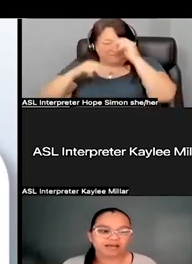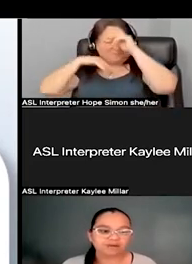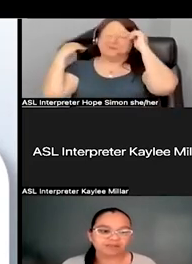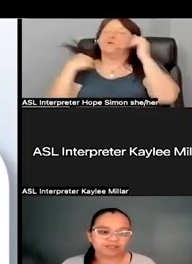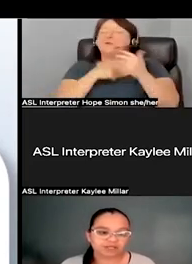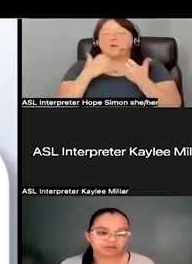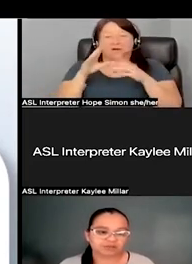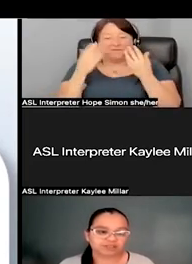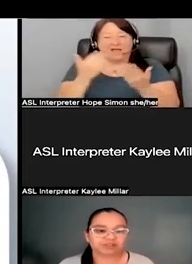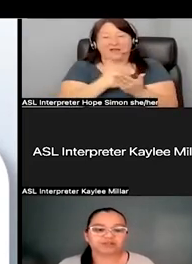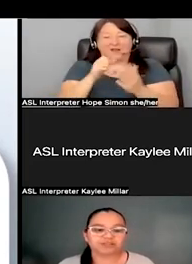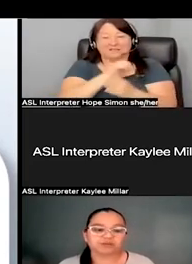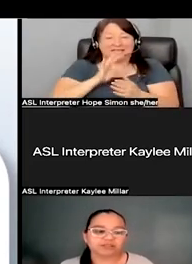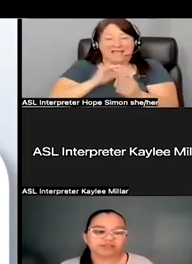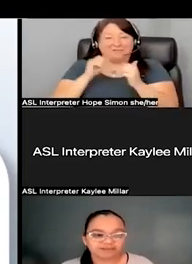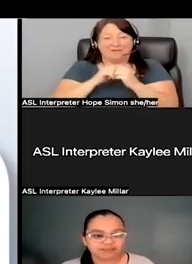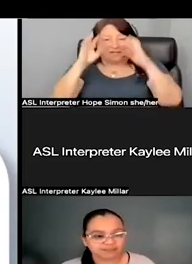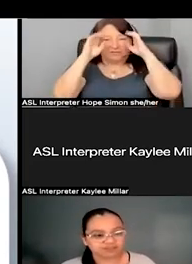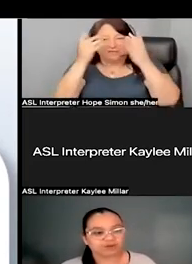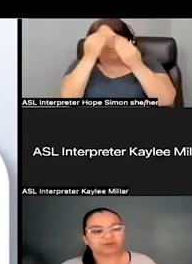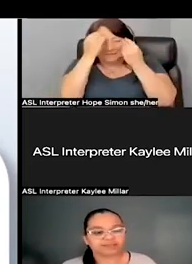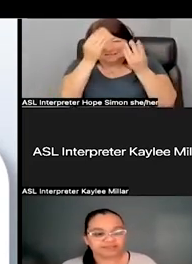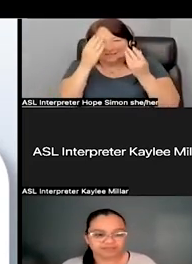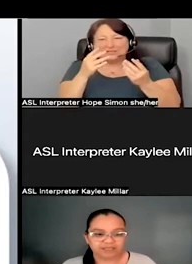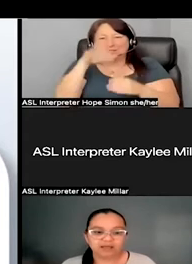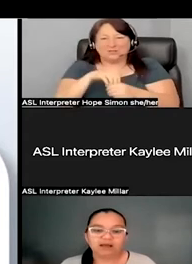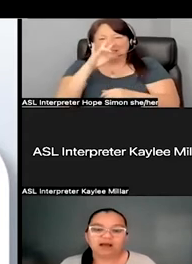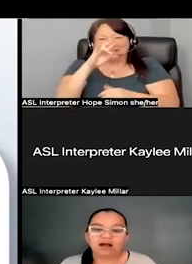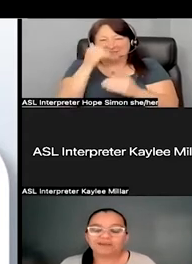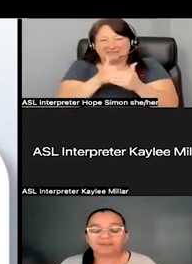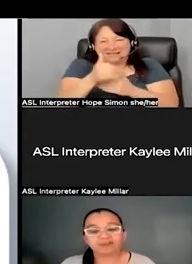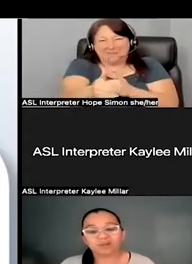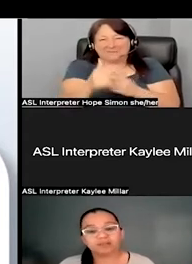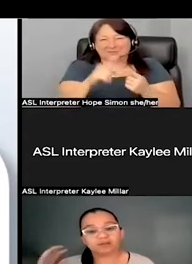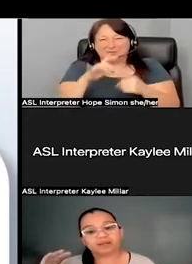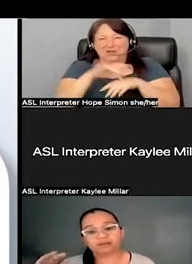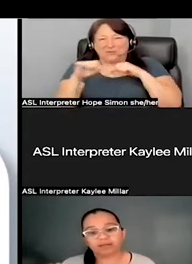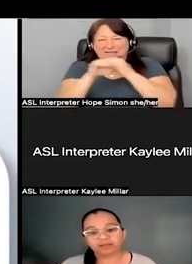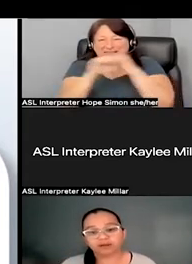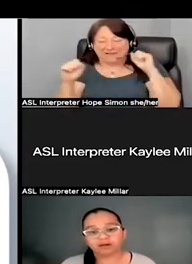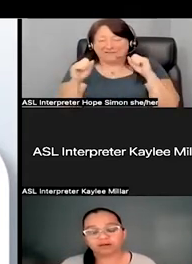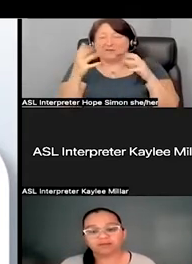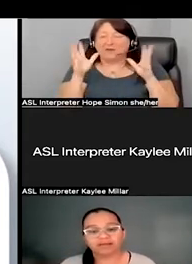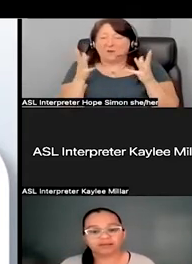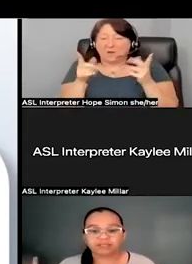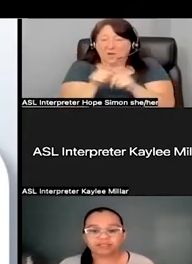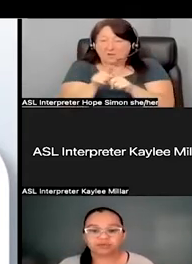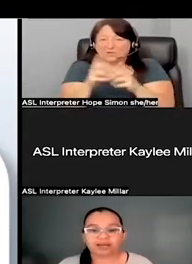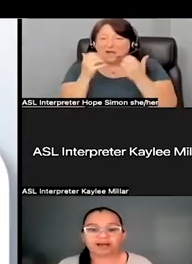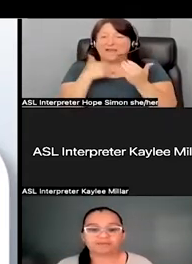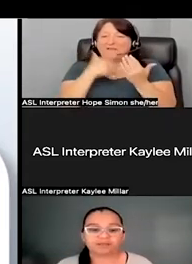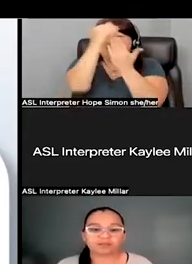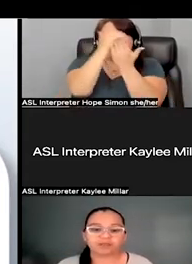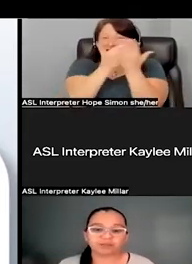our staff with educational materials, including the 7 steps to earthquake safety. And we also wanted to create a list of items that they